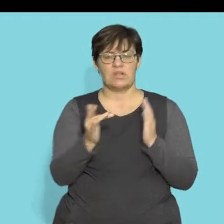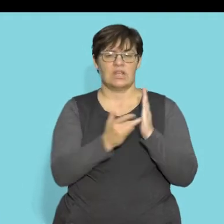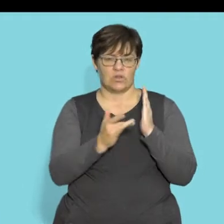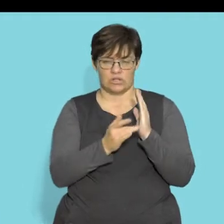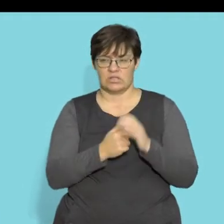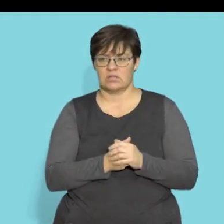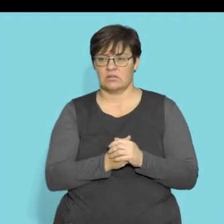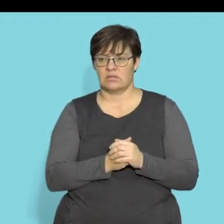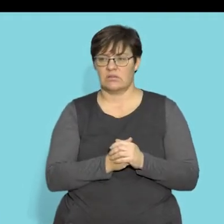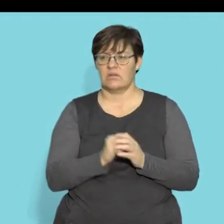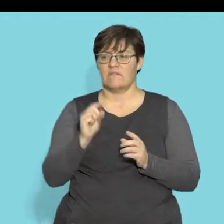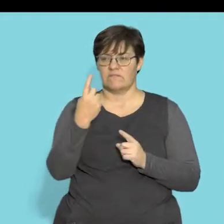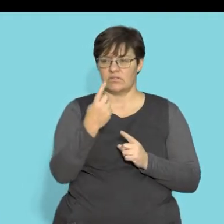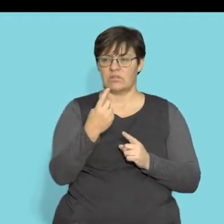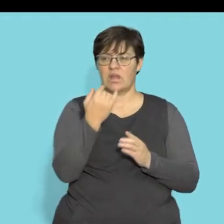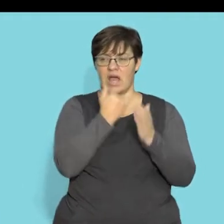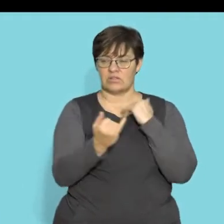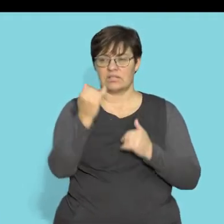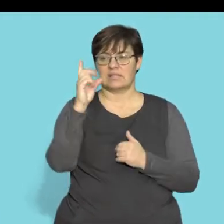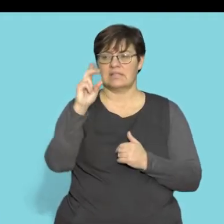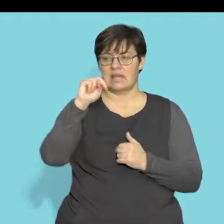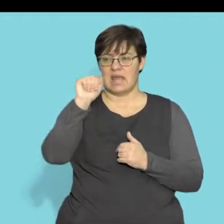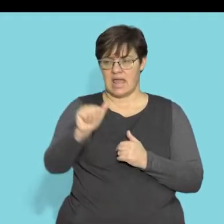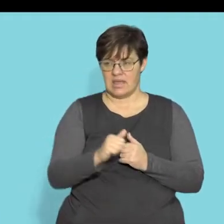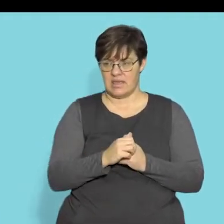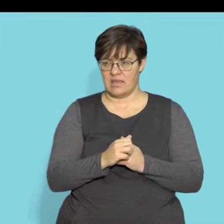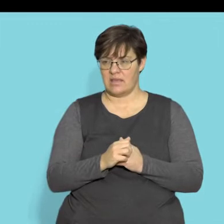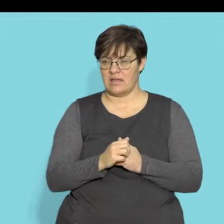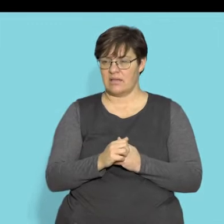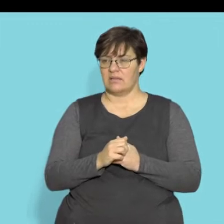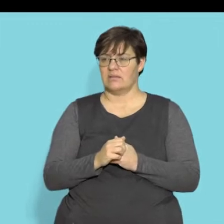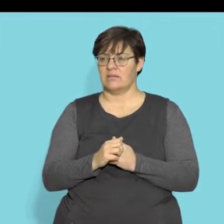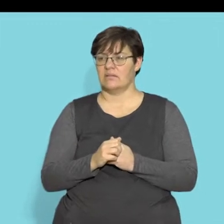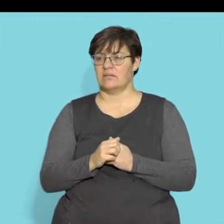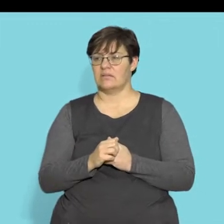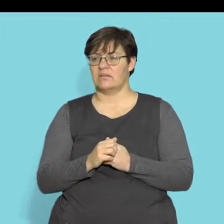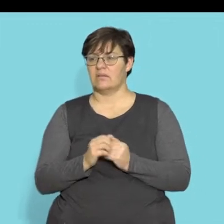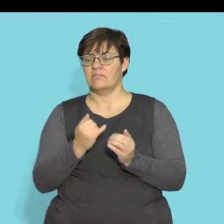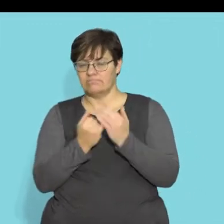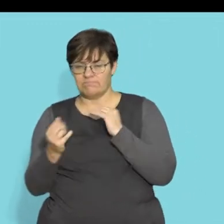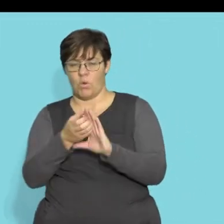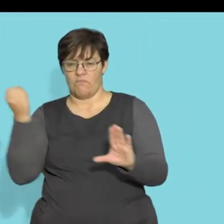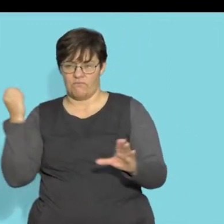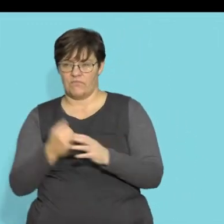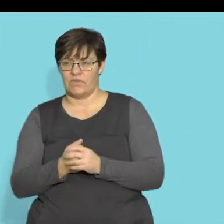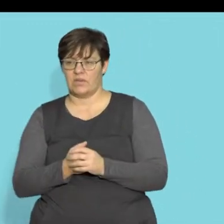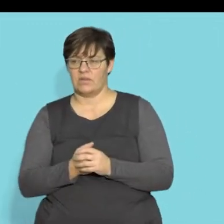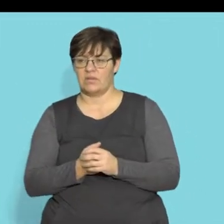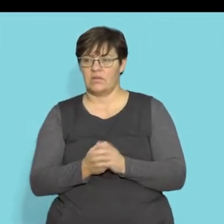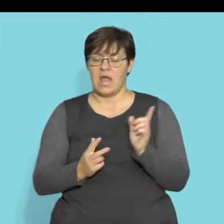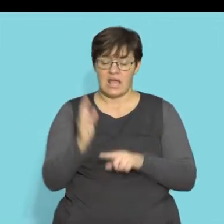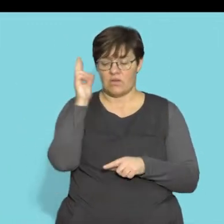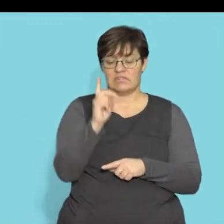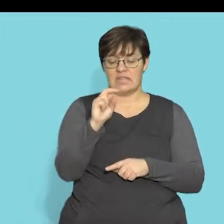technology. So first, the isolated DNA gene has been isolated and extracted. We cut out the